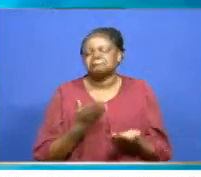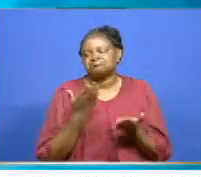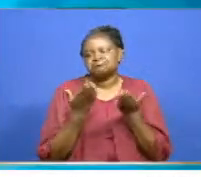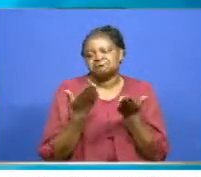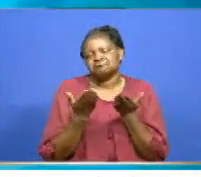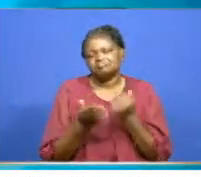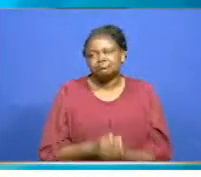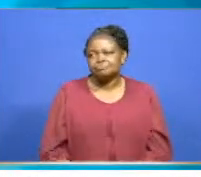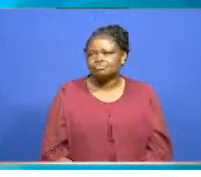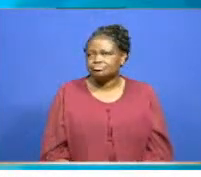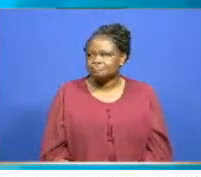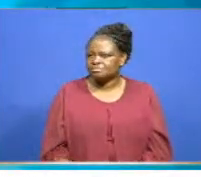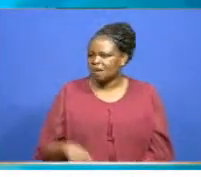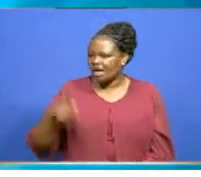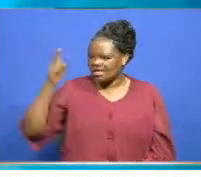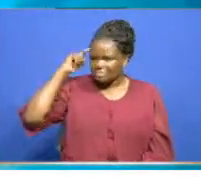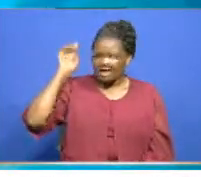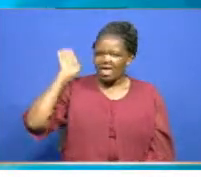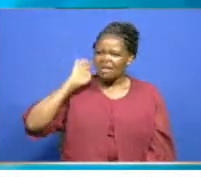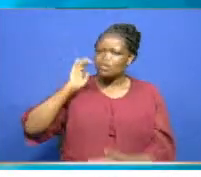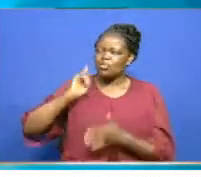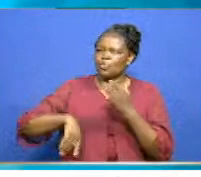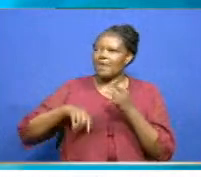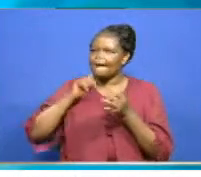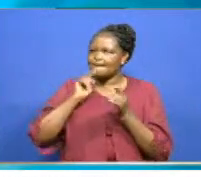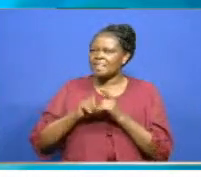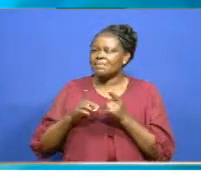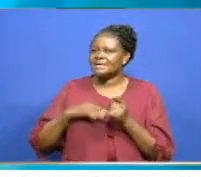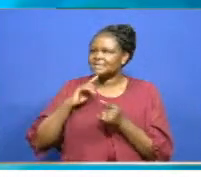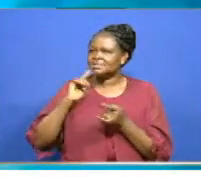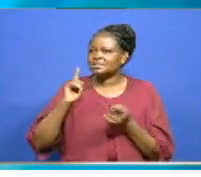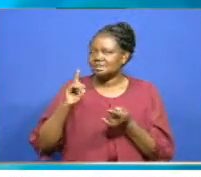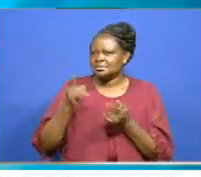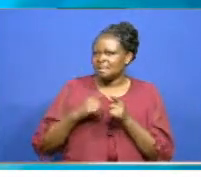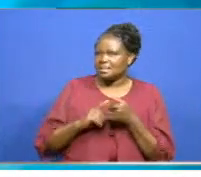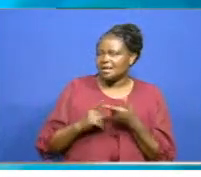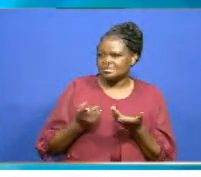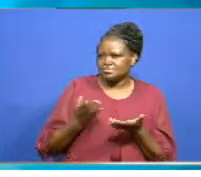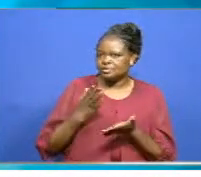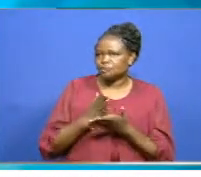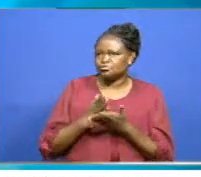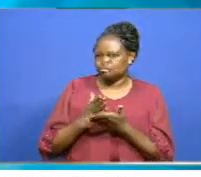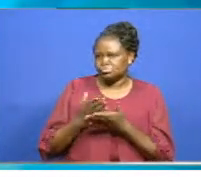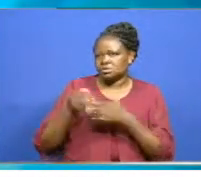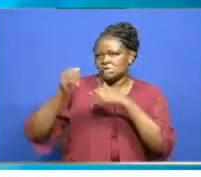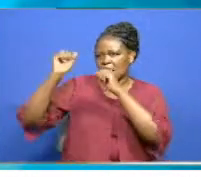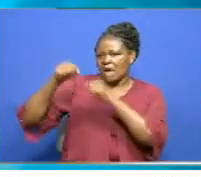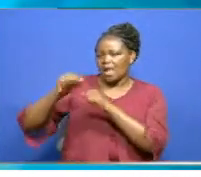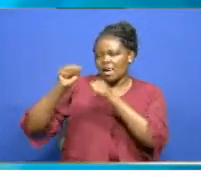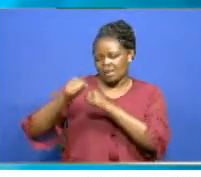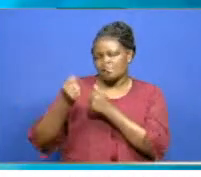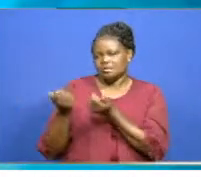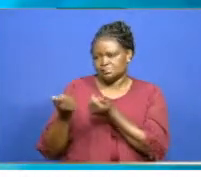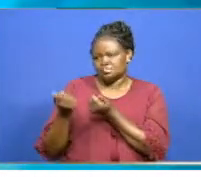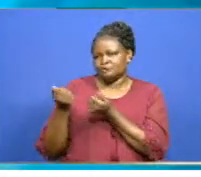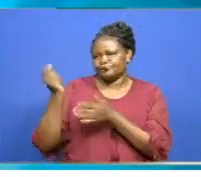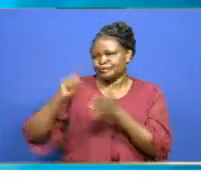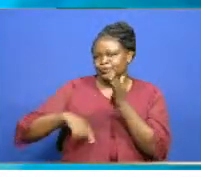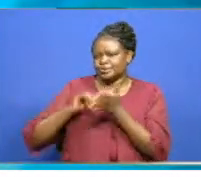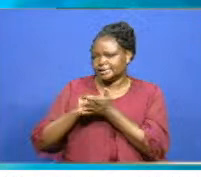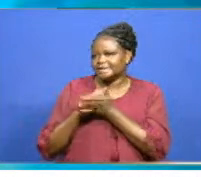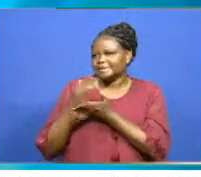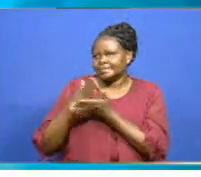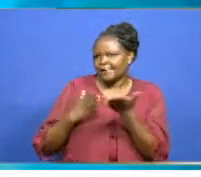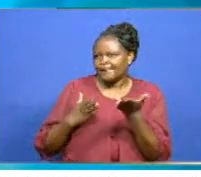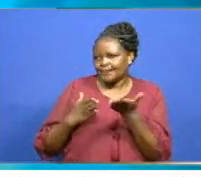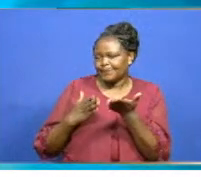I think I heard what my brother was saying here, and I agree to some level with one element that some of